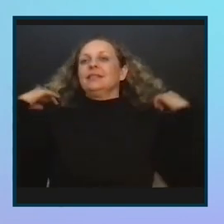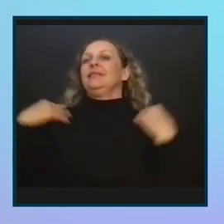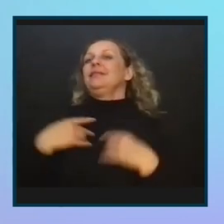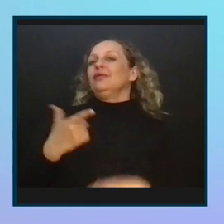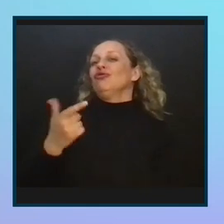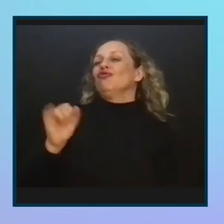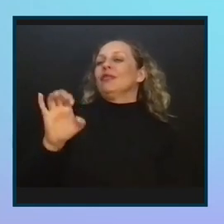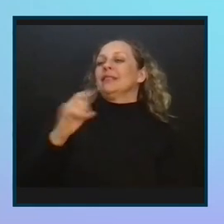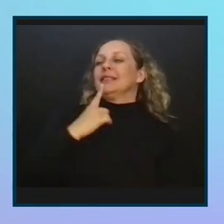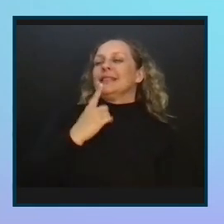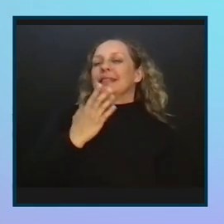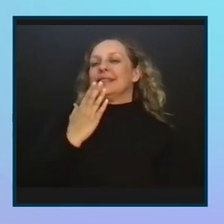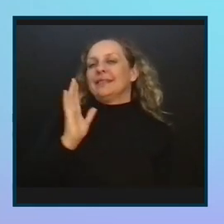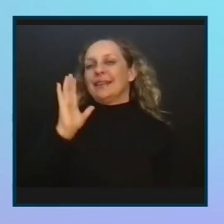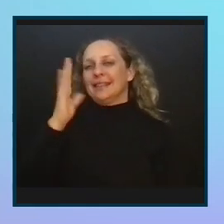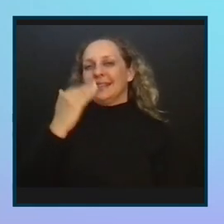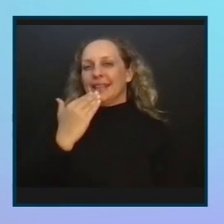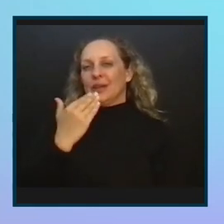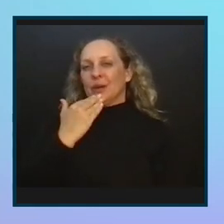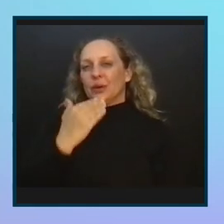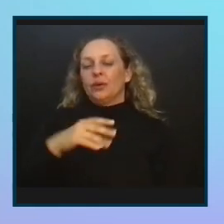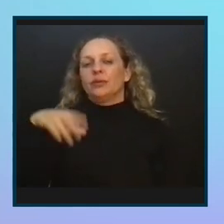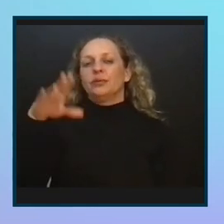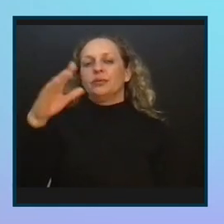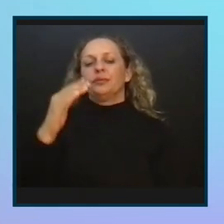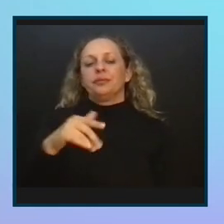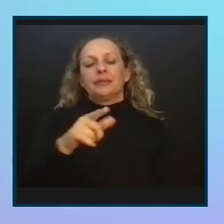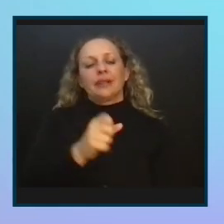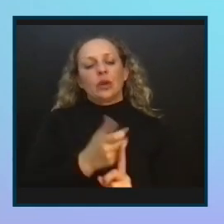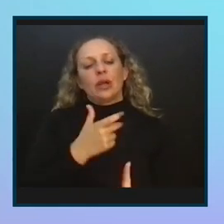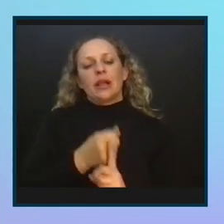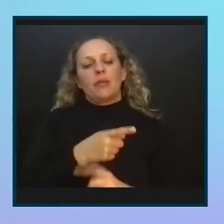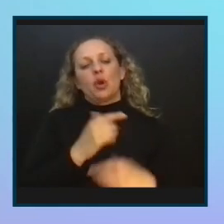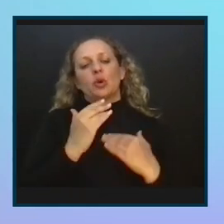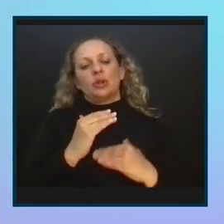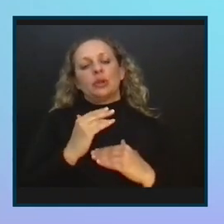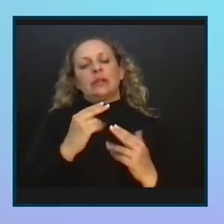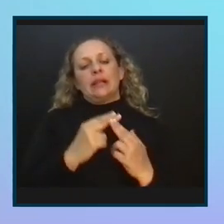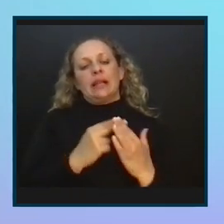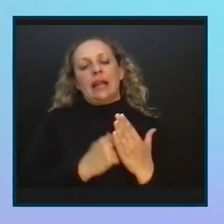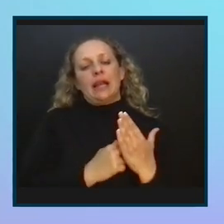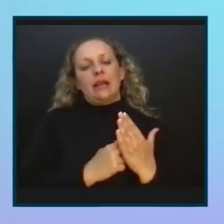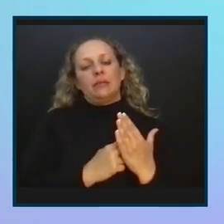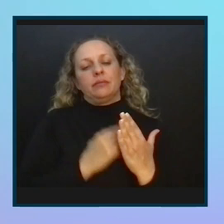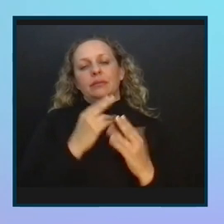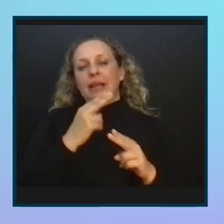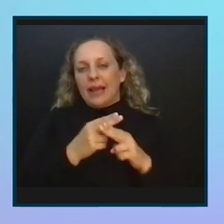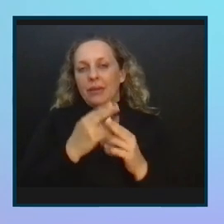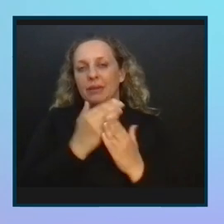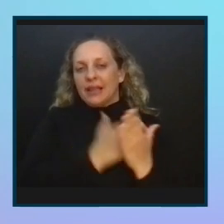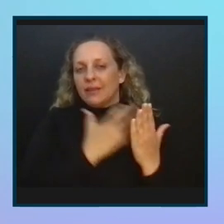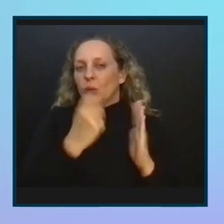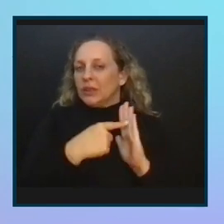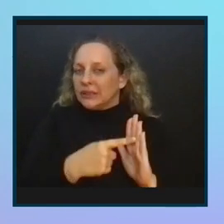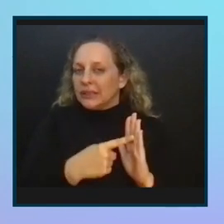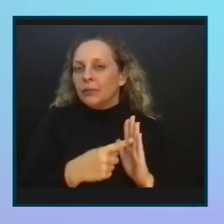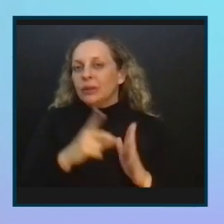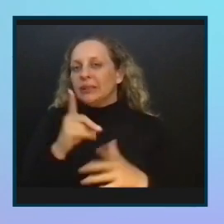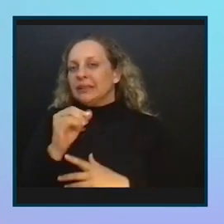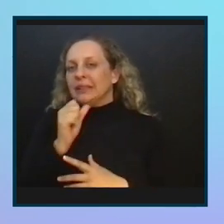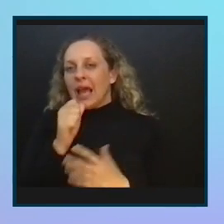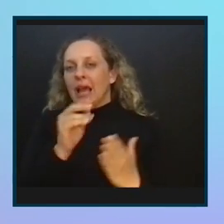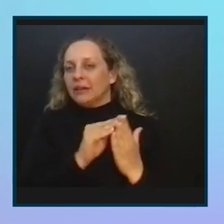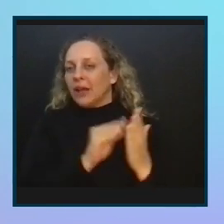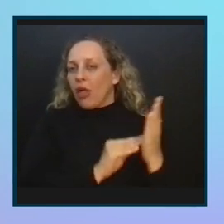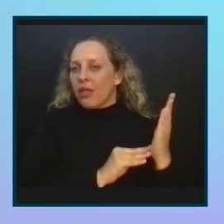Excellent, thank you. Can you elaborate on your restricted names list with examples of what names did not get